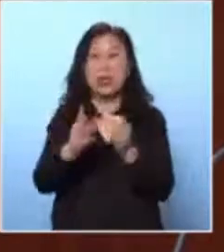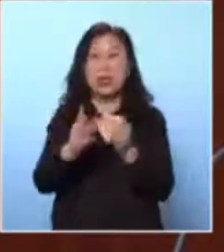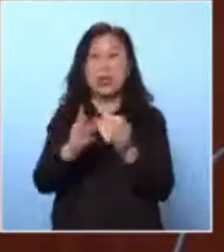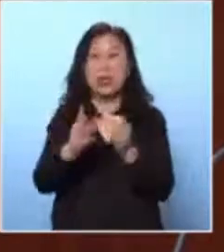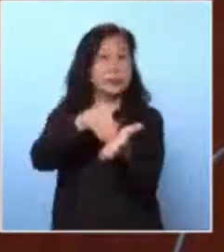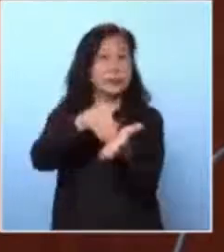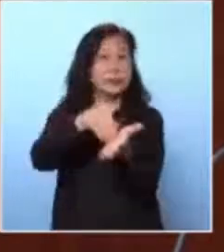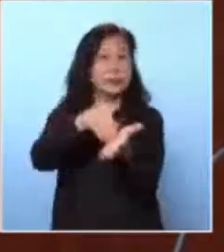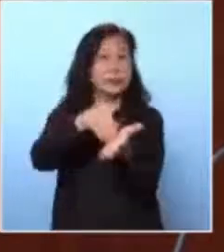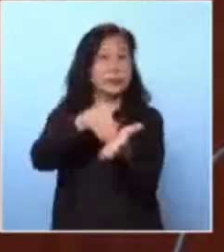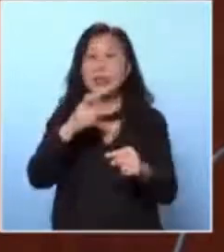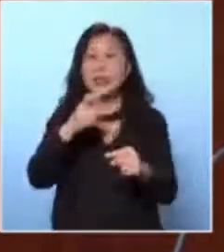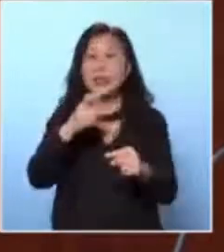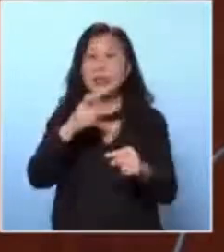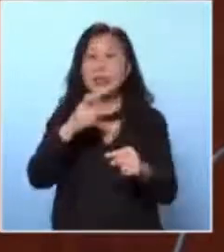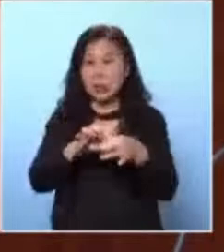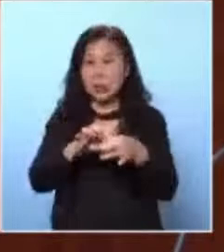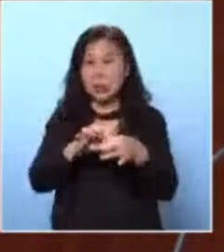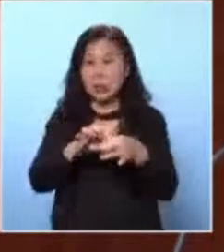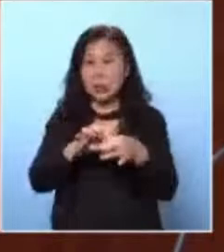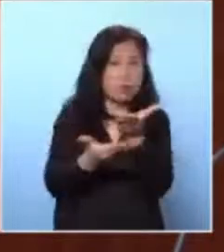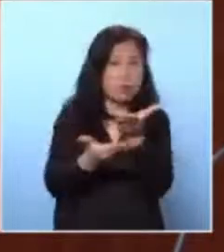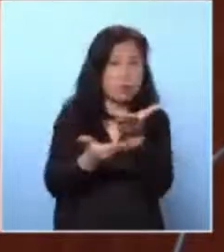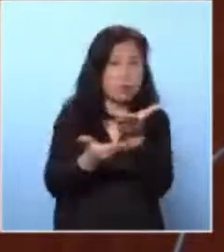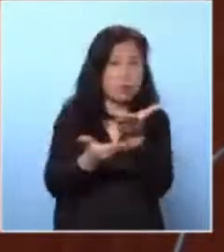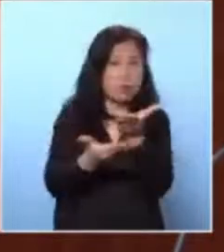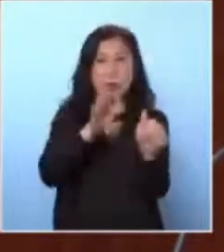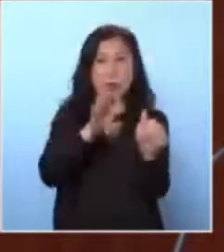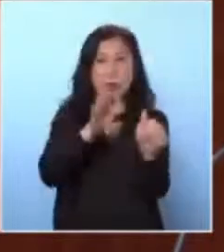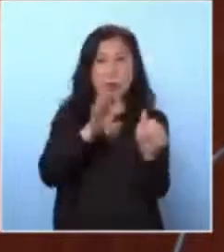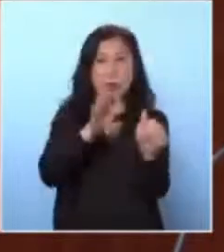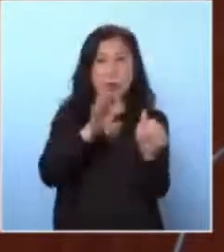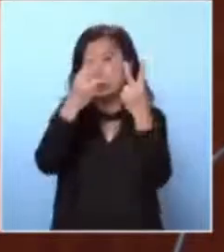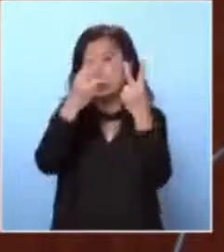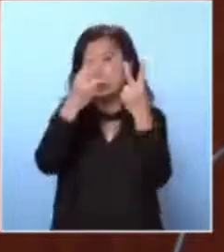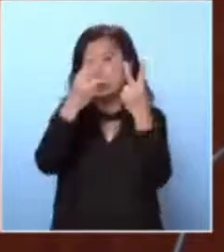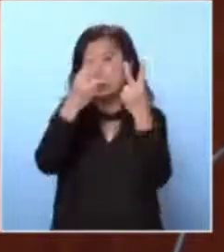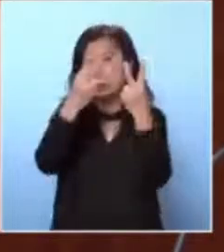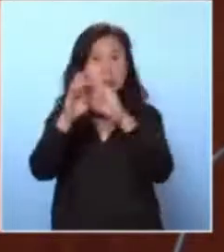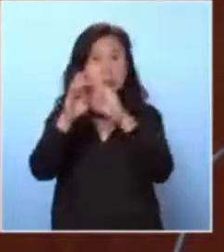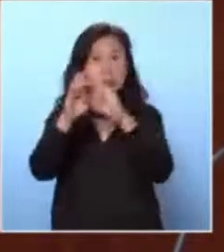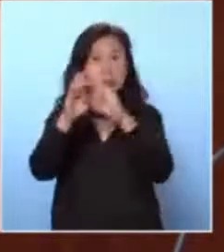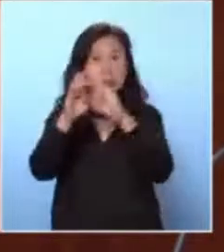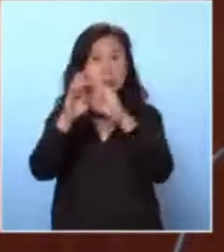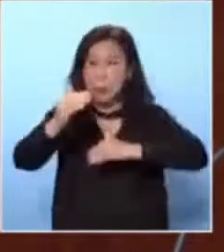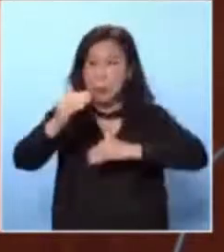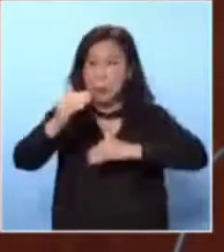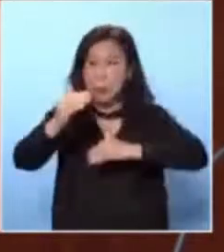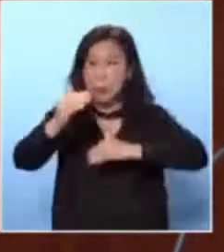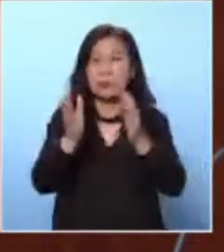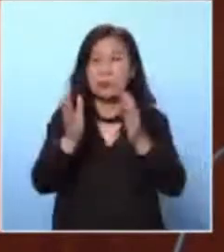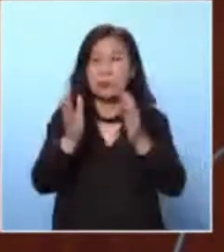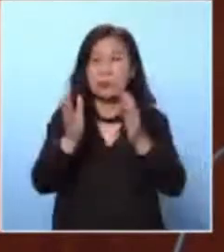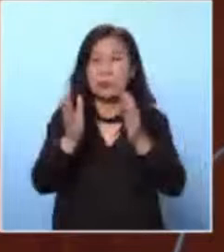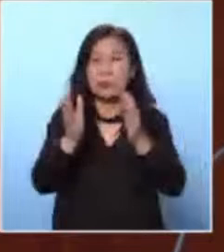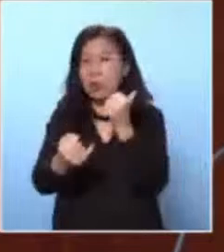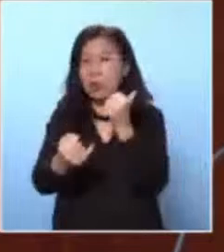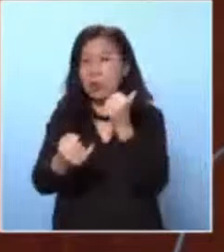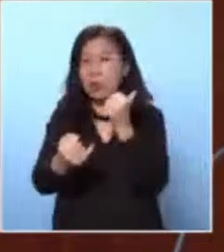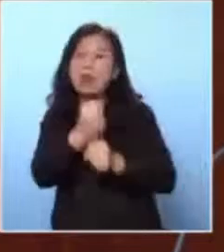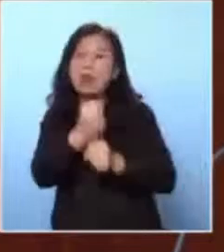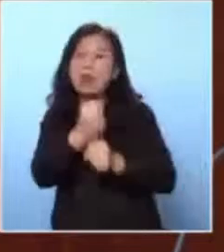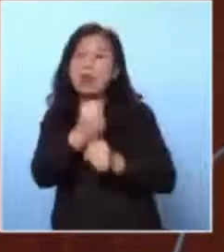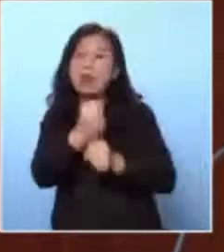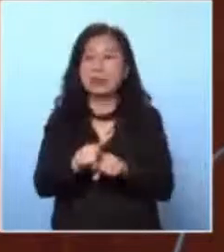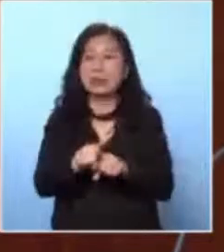audit. Our target is to commence the legislative exercise next year. 2. Extend the recovery and recycling schemes to more